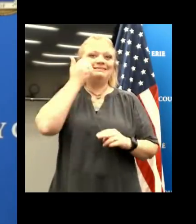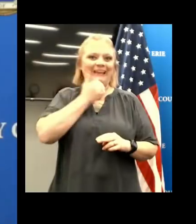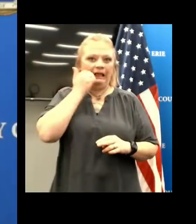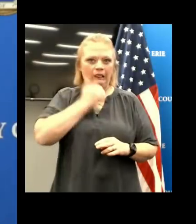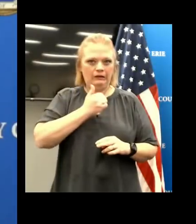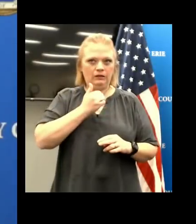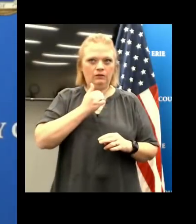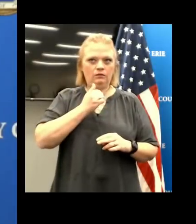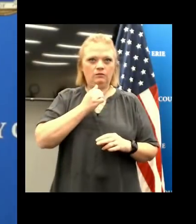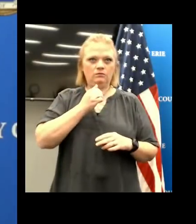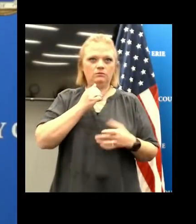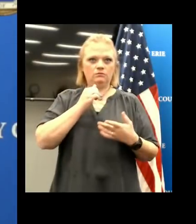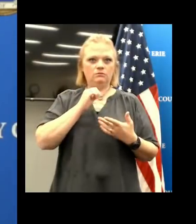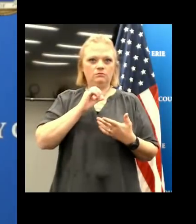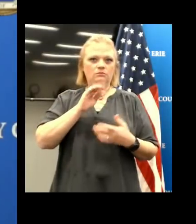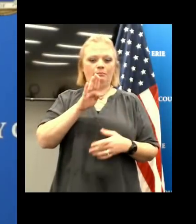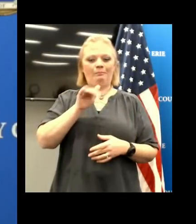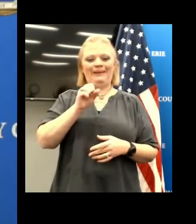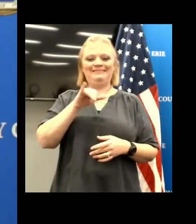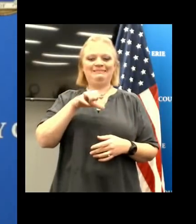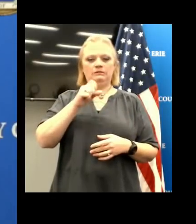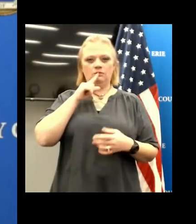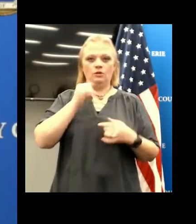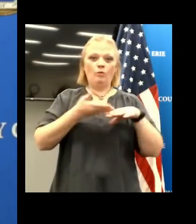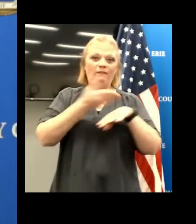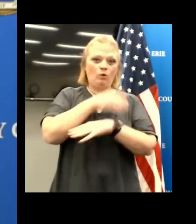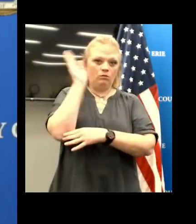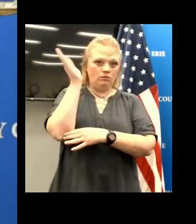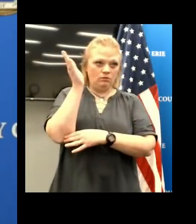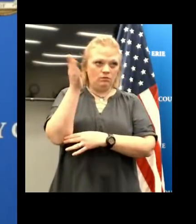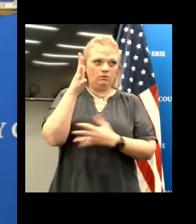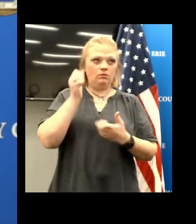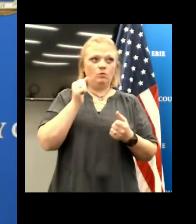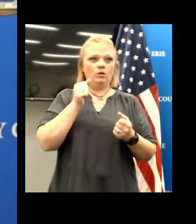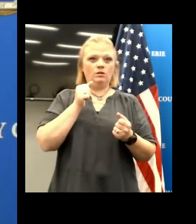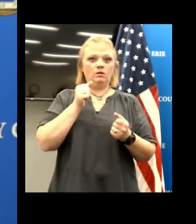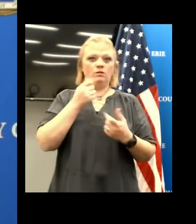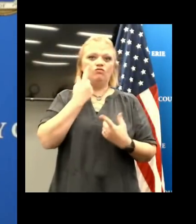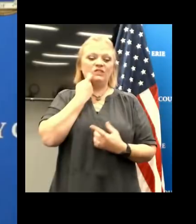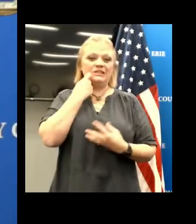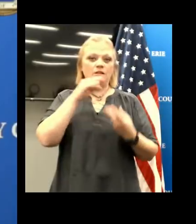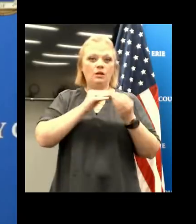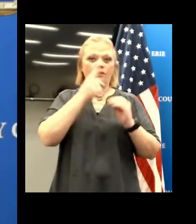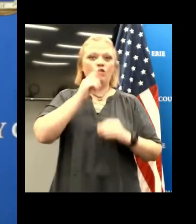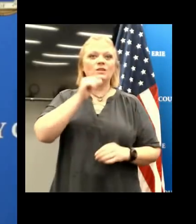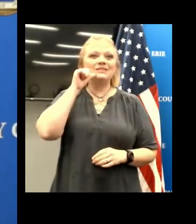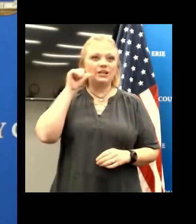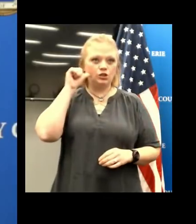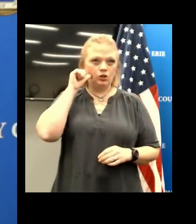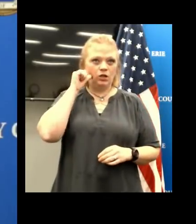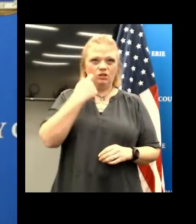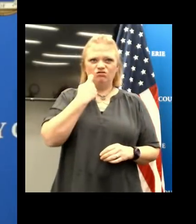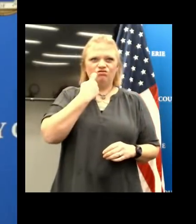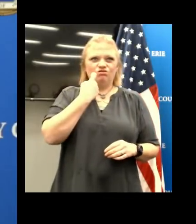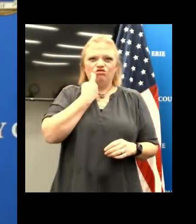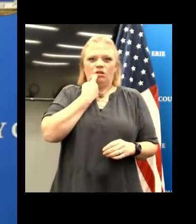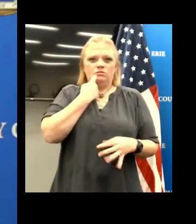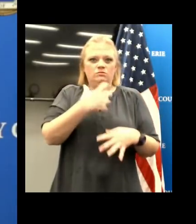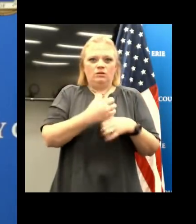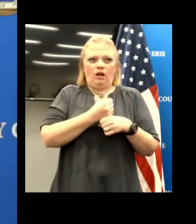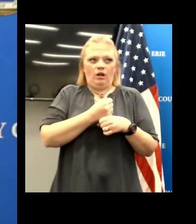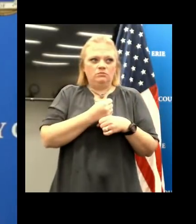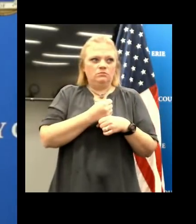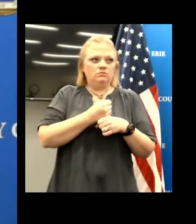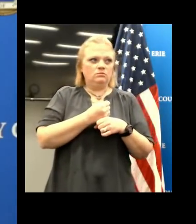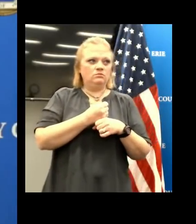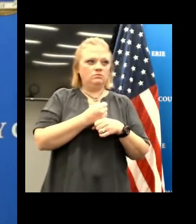basis. And before I go into the presentation, I want to give you the latest numbers for yesterday, which we got just before